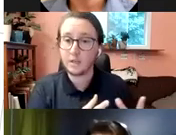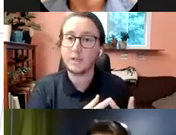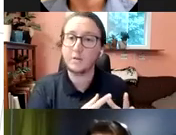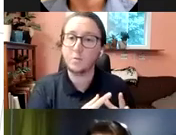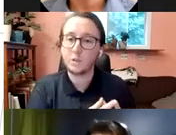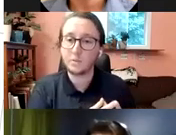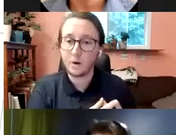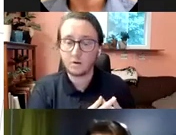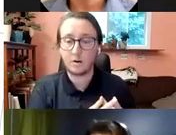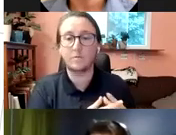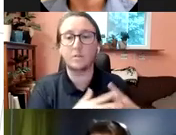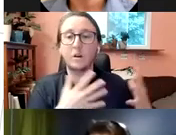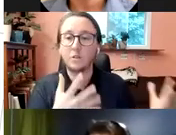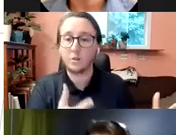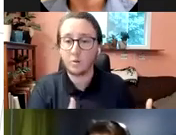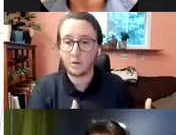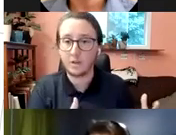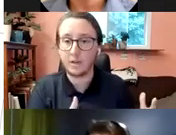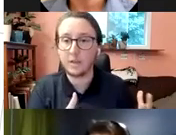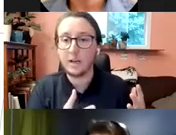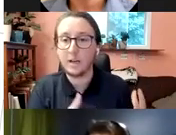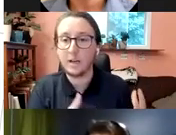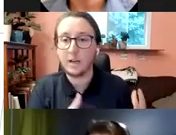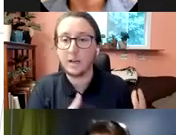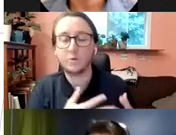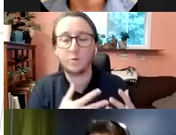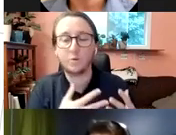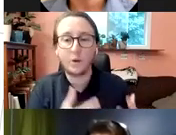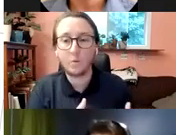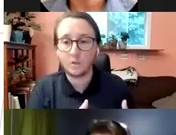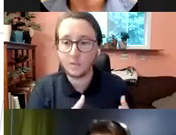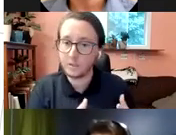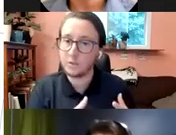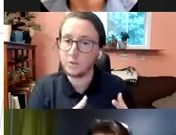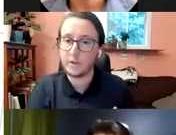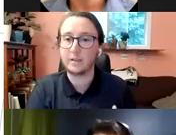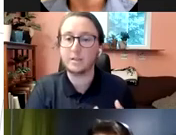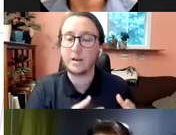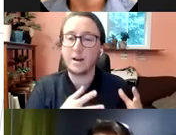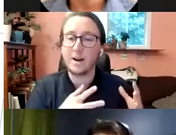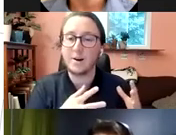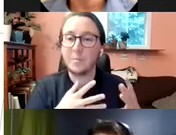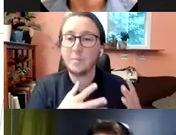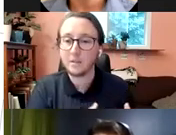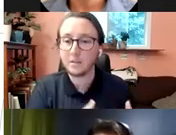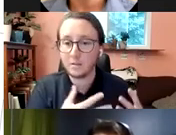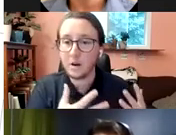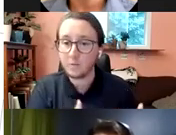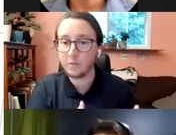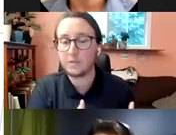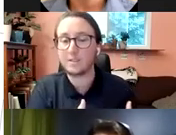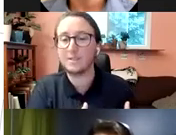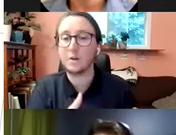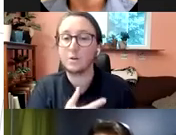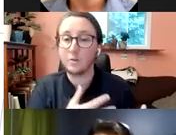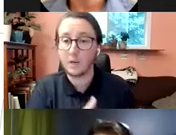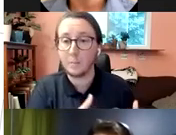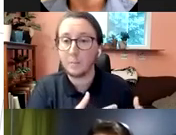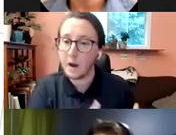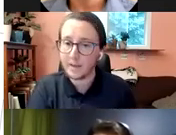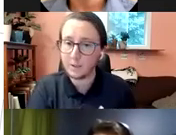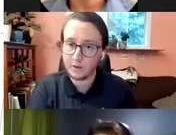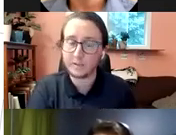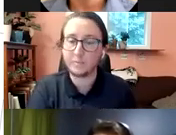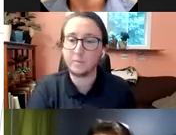this study was part of a larger project in which we wanted to create medical conferences that were